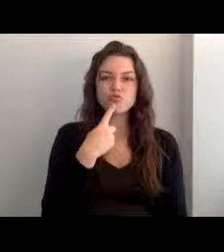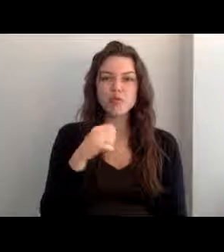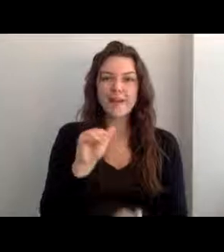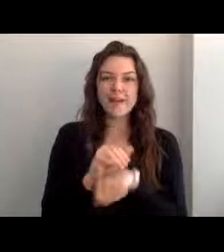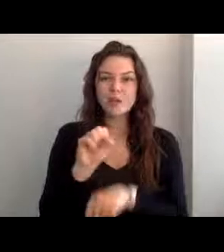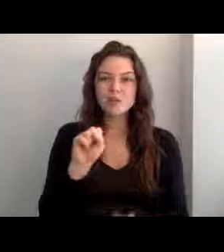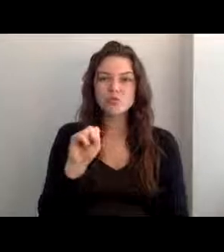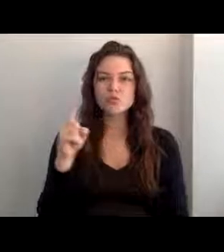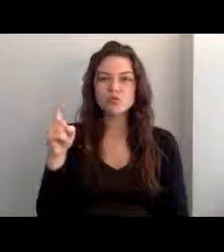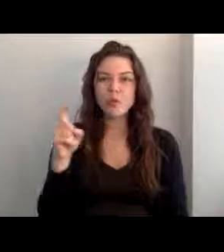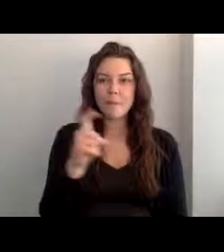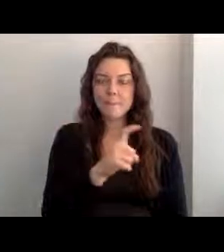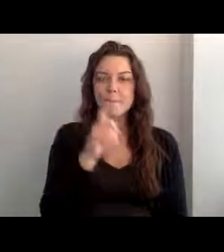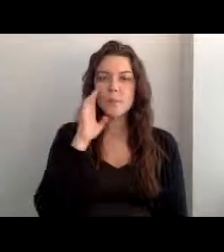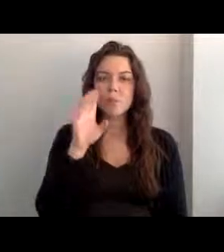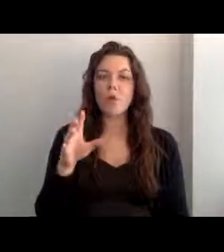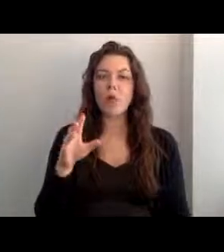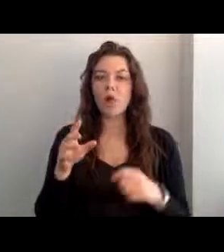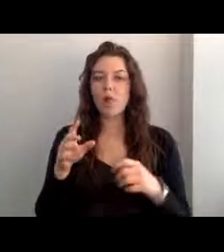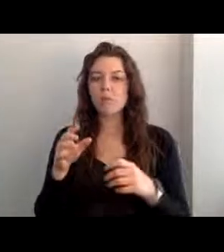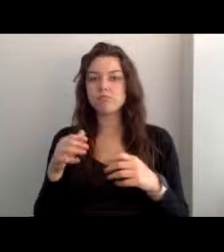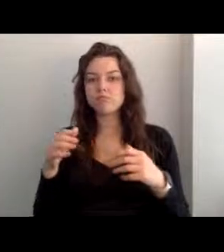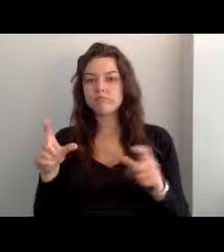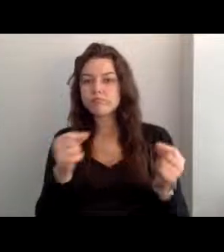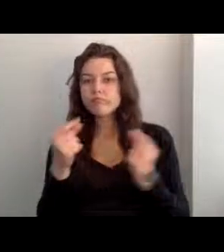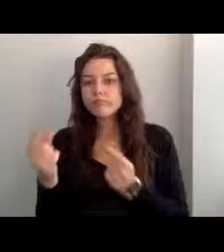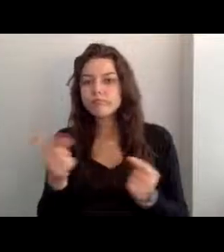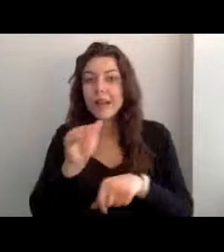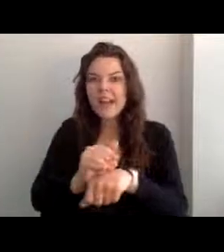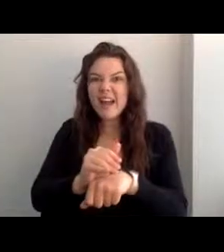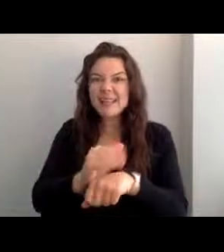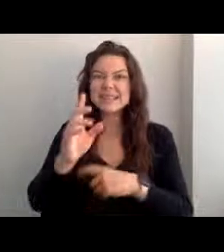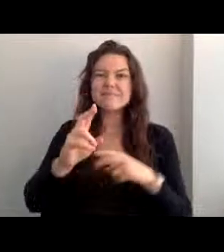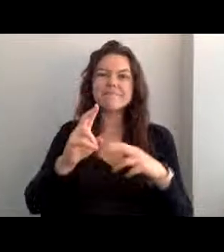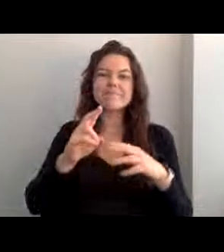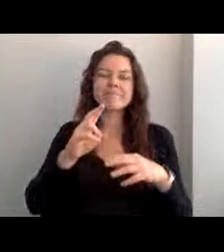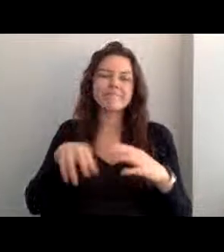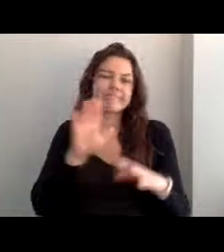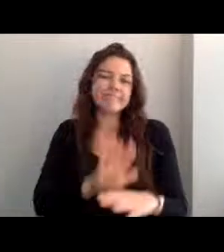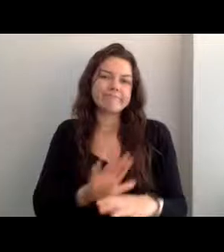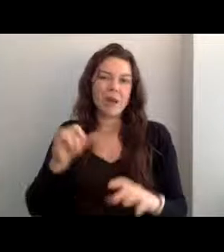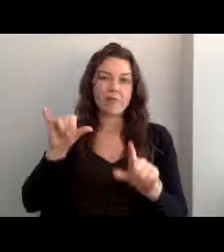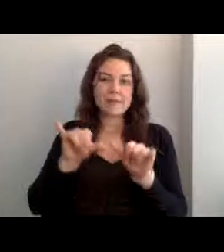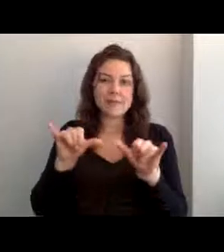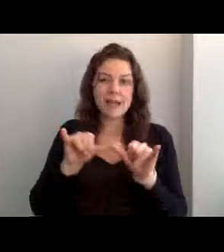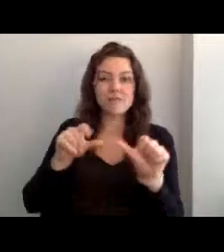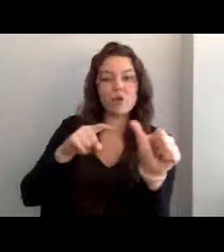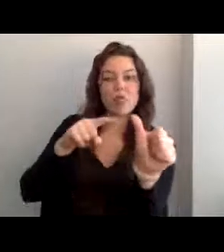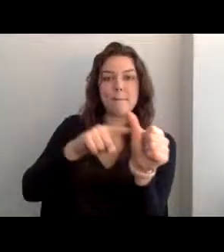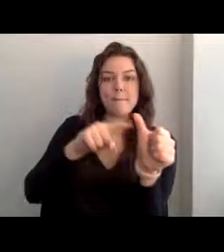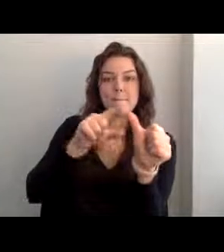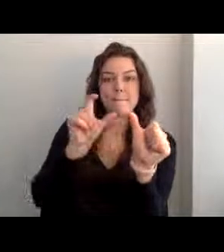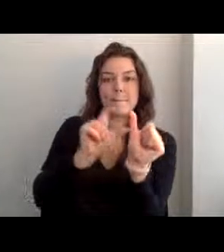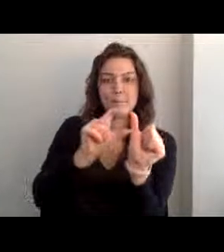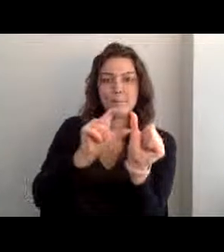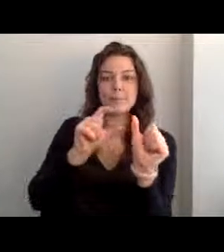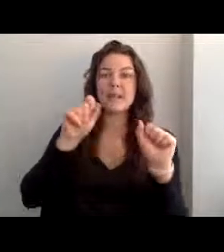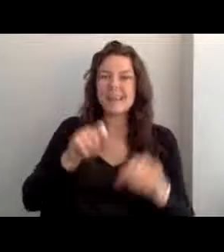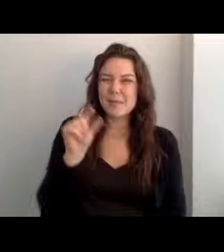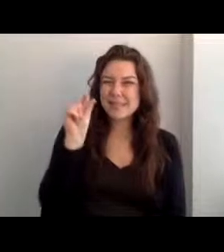and it comes out at night. Its name says it all. And it's about the size of your thumb or smaller, no matter what size thumb you have. These guys can be